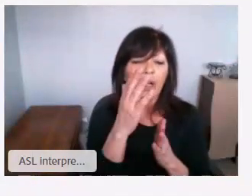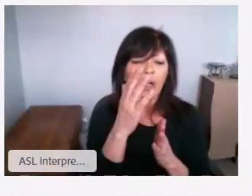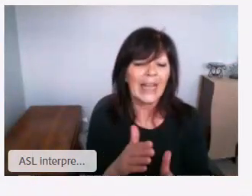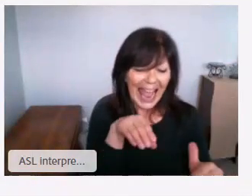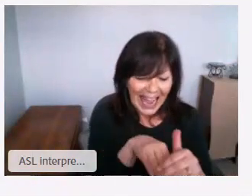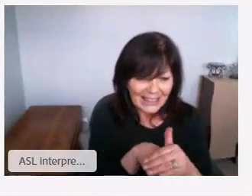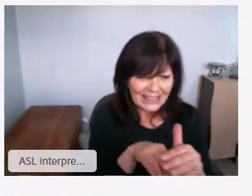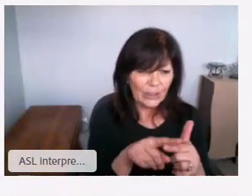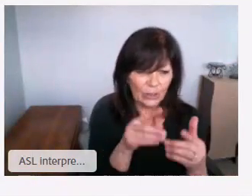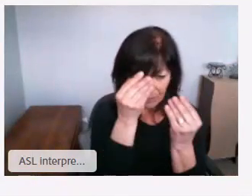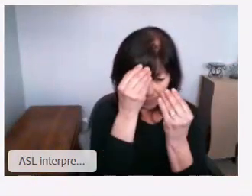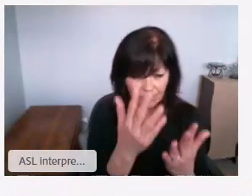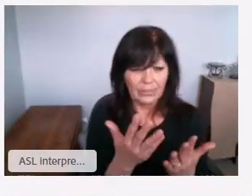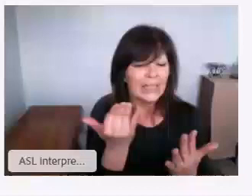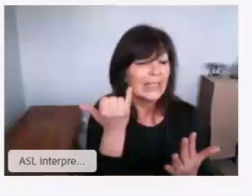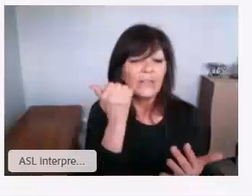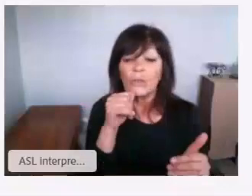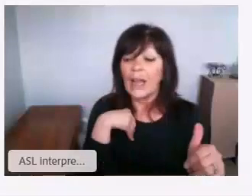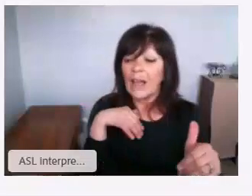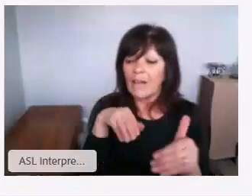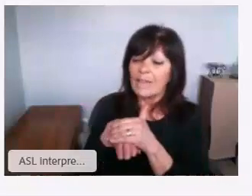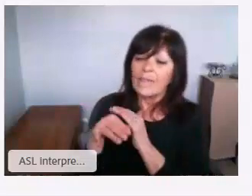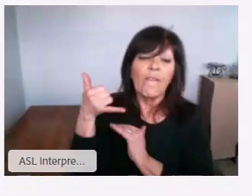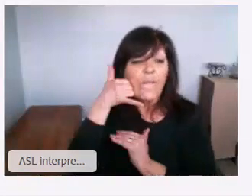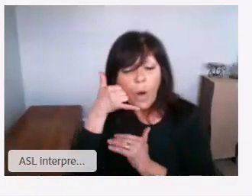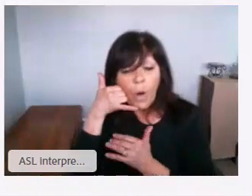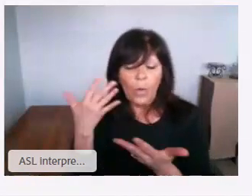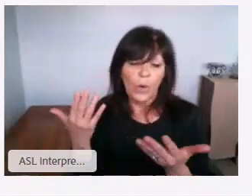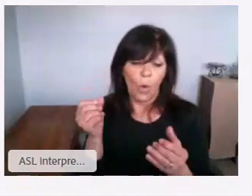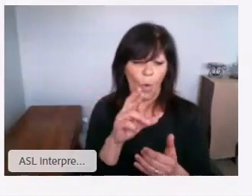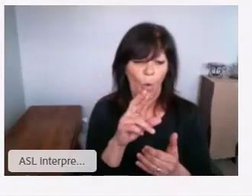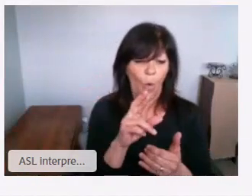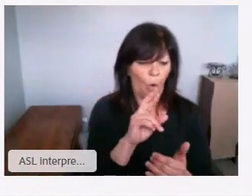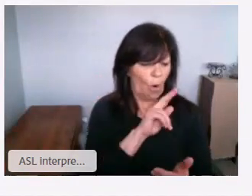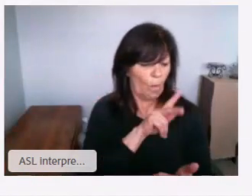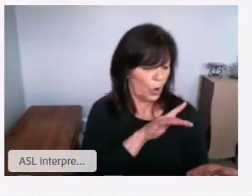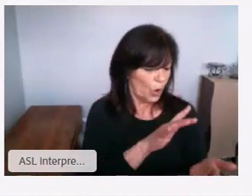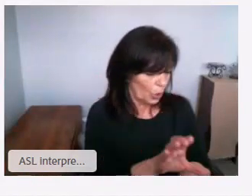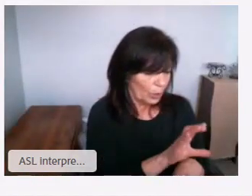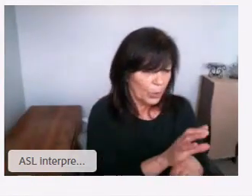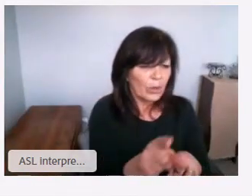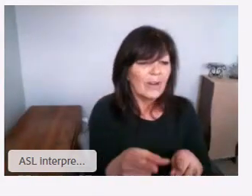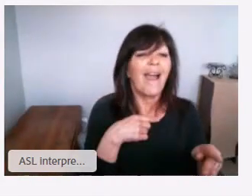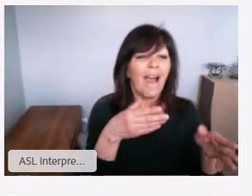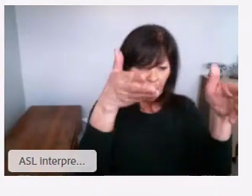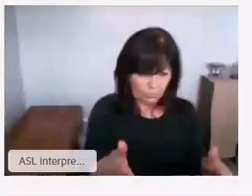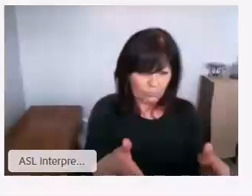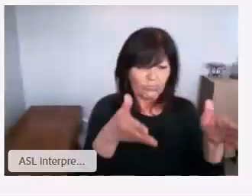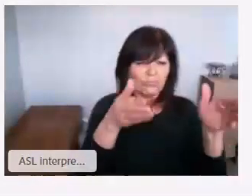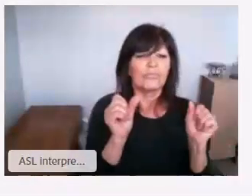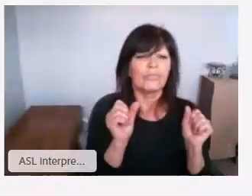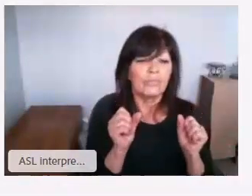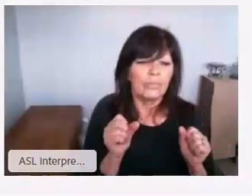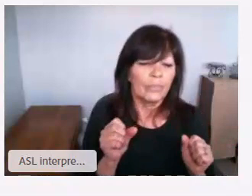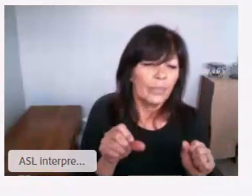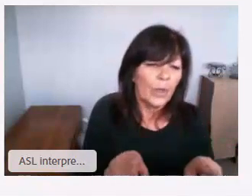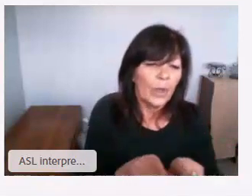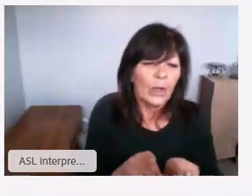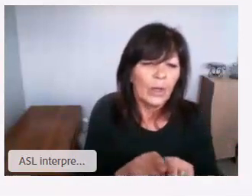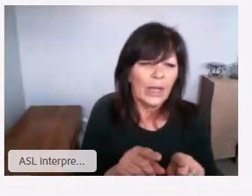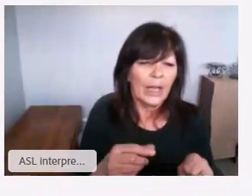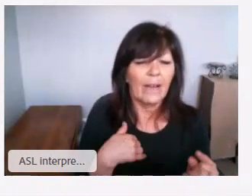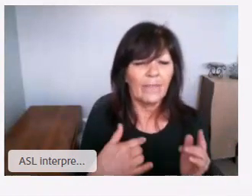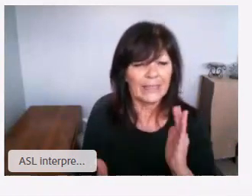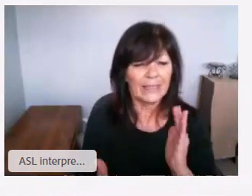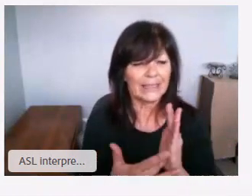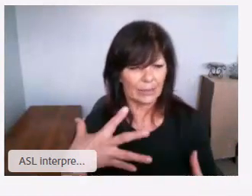these services if they don't have access to, say, a smartphone or a personal computer. We also have pedestrian actuation technology built